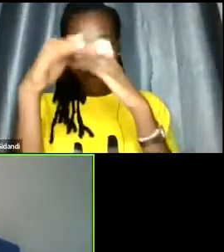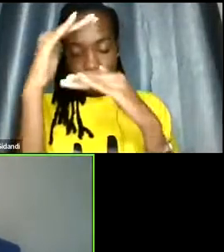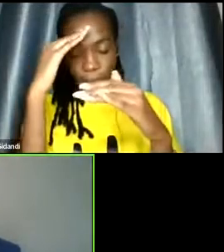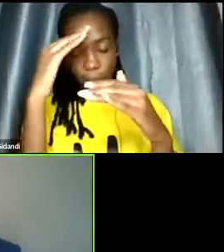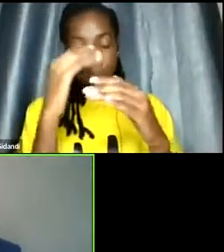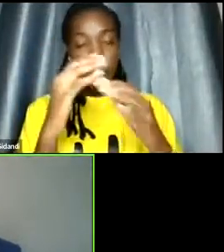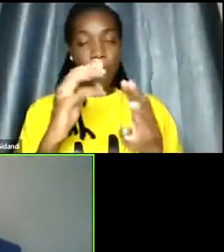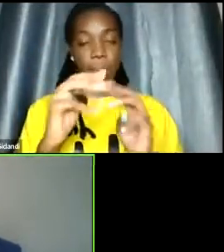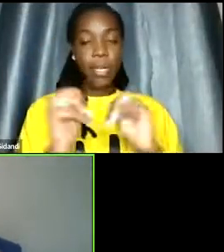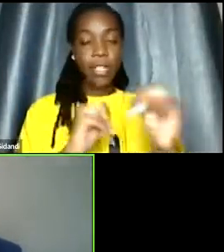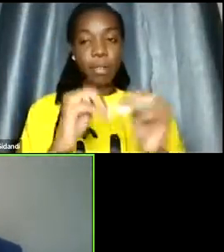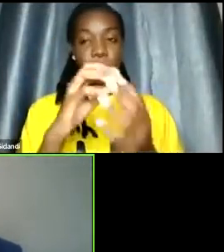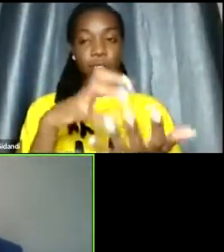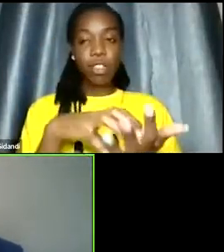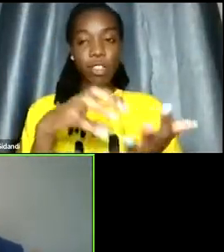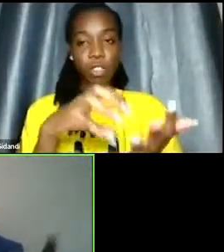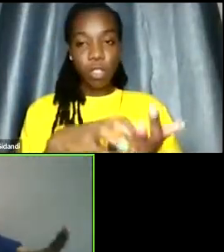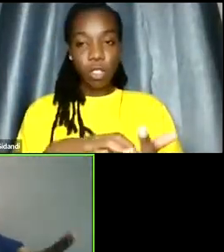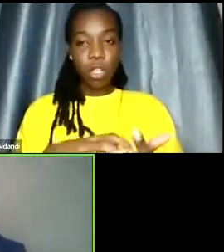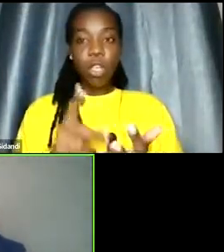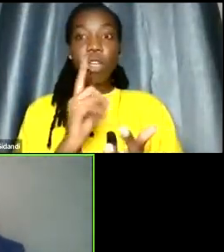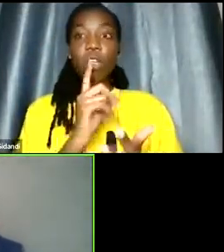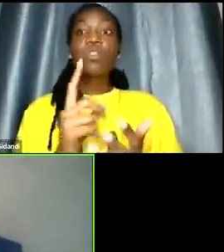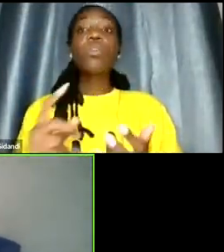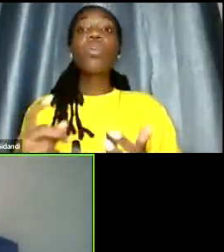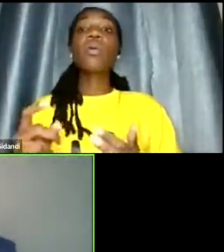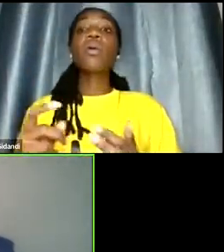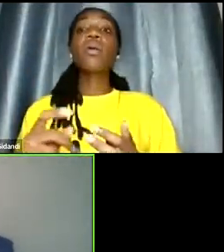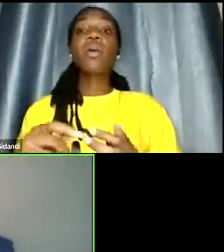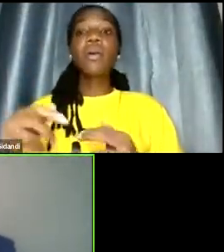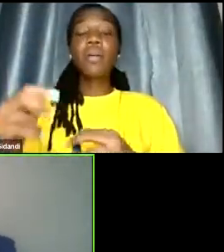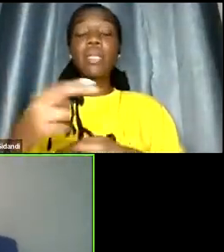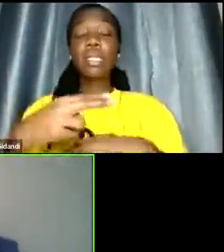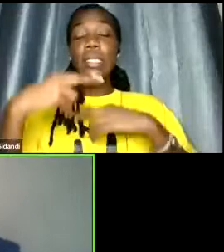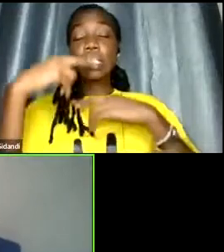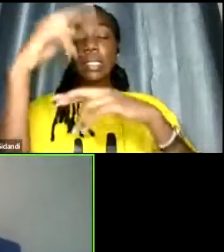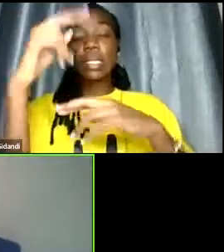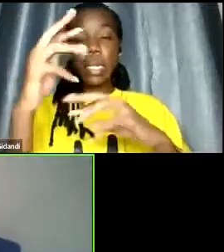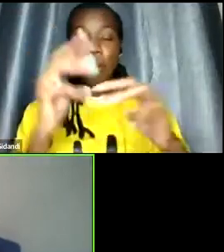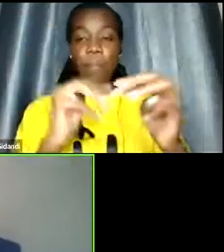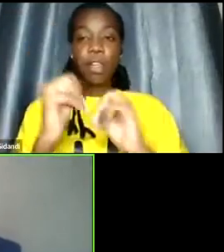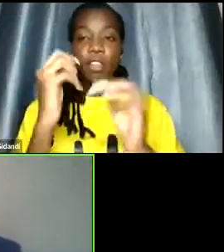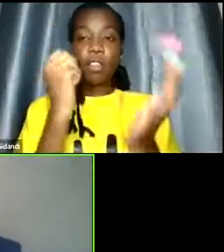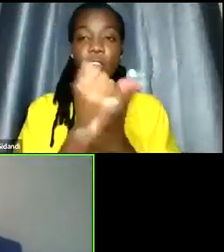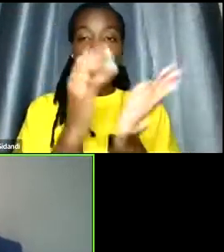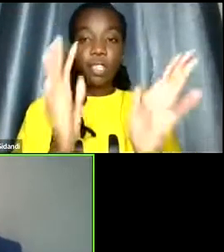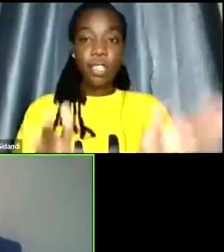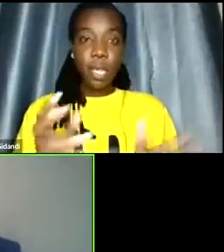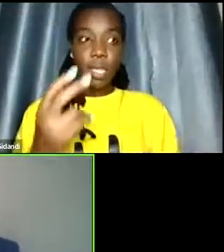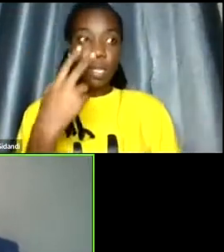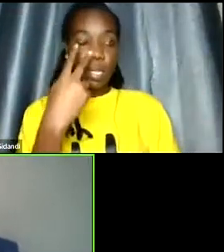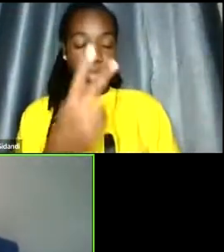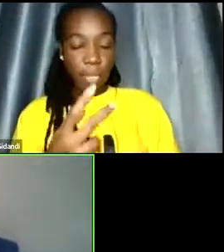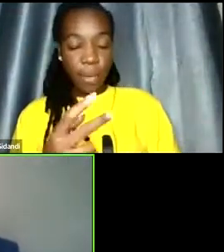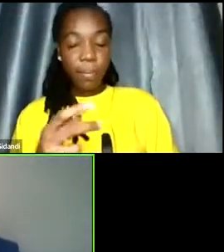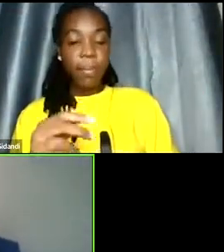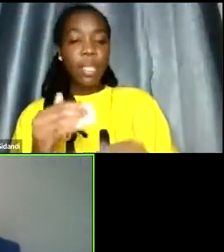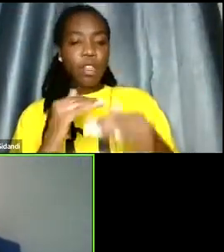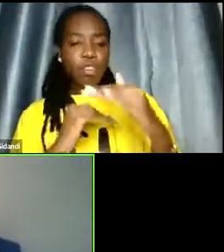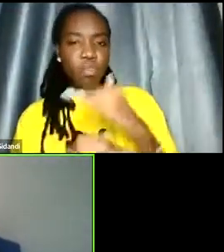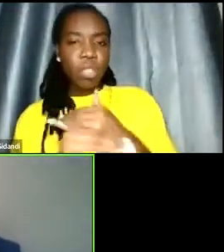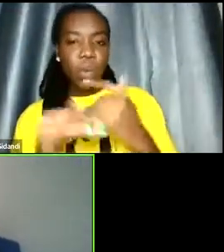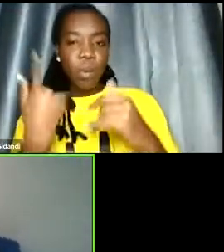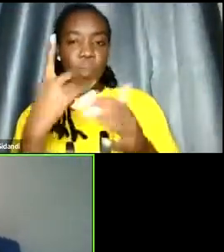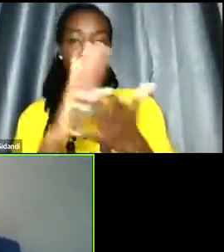it. The senior managers who will be ready for succession, the junior managers who will become senior managers, the officers who will become